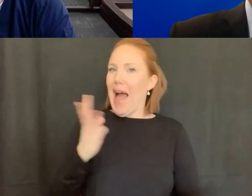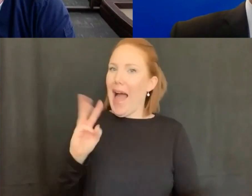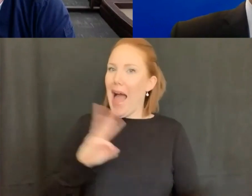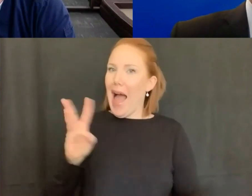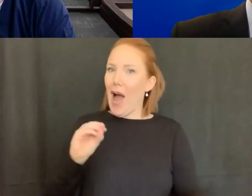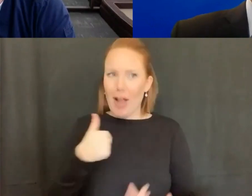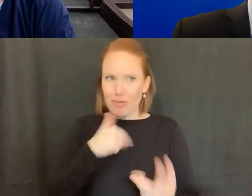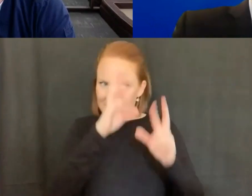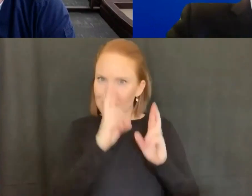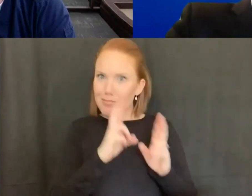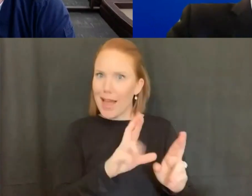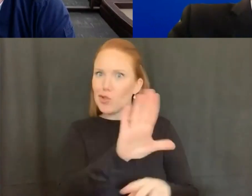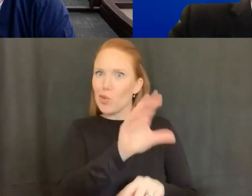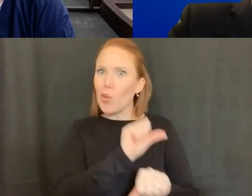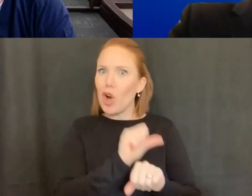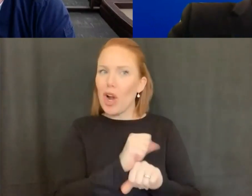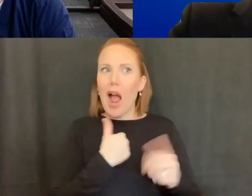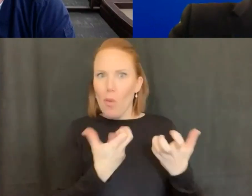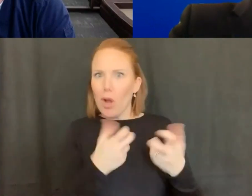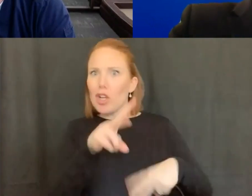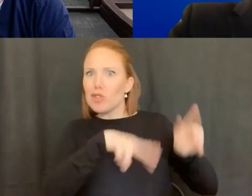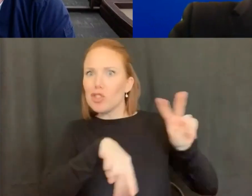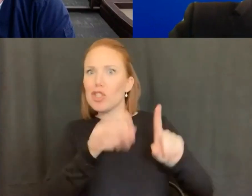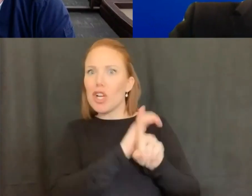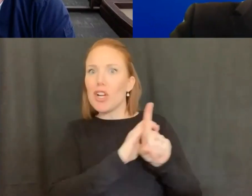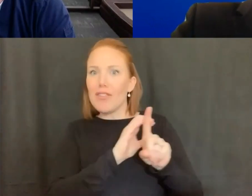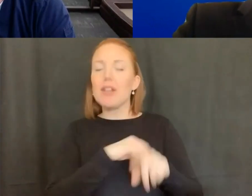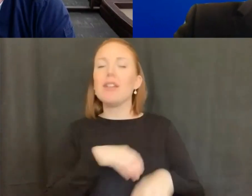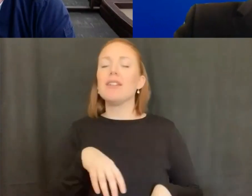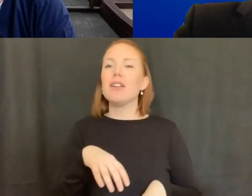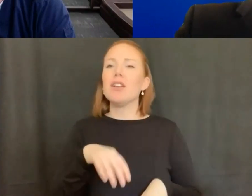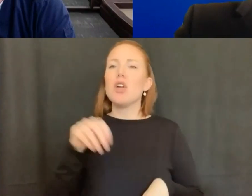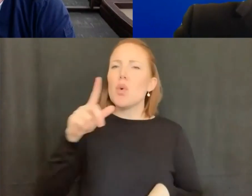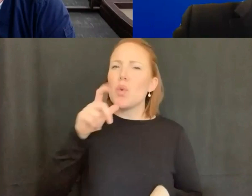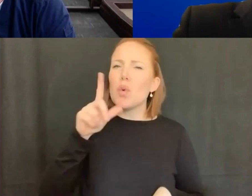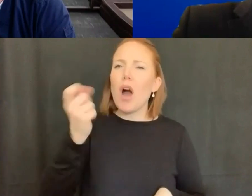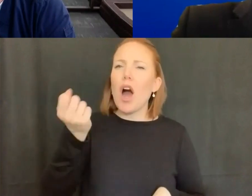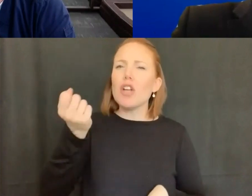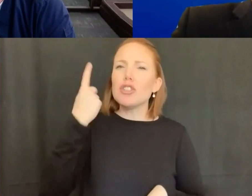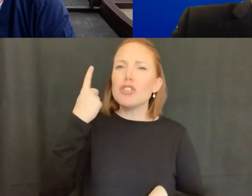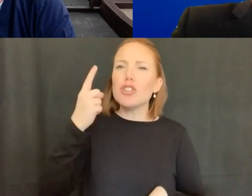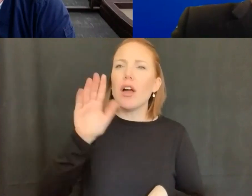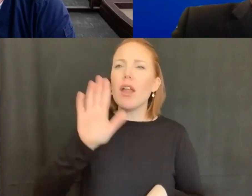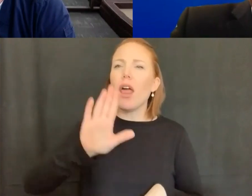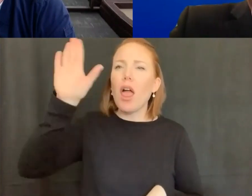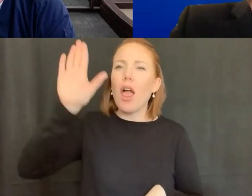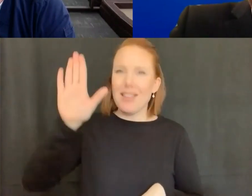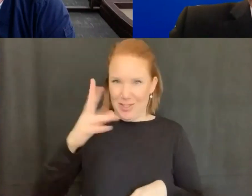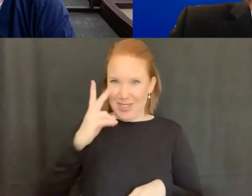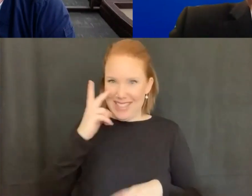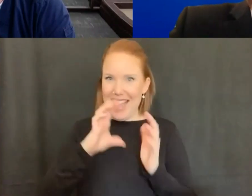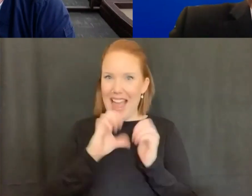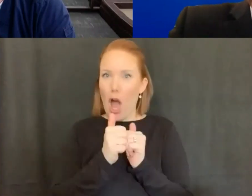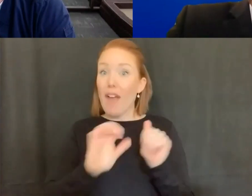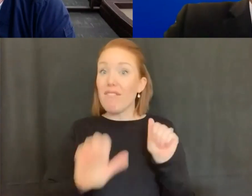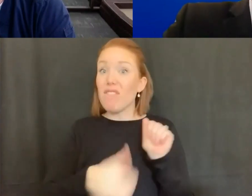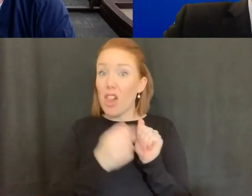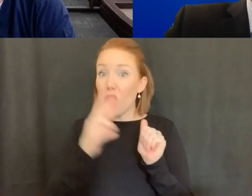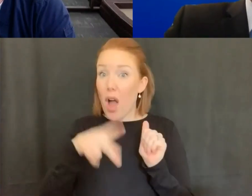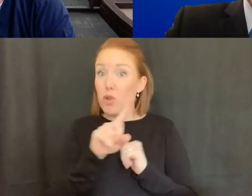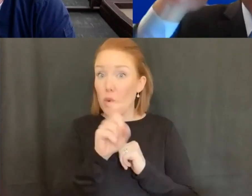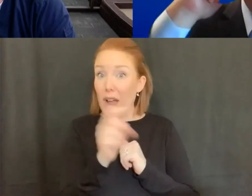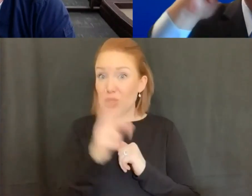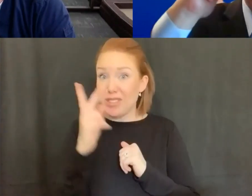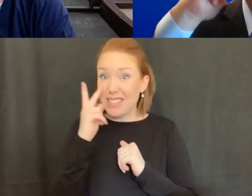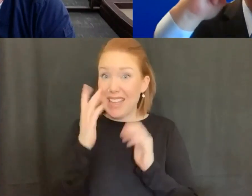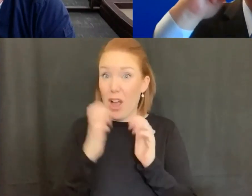to observe it. And raise your hand before we get off the topic. Who understood what I just did there with a follow-up question? Did everybody see what I did?